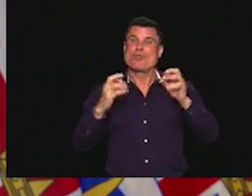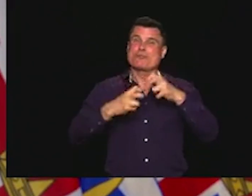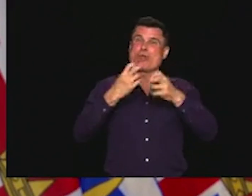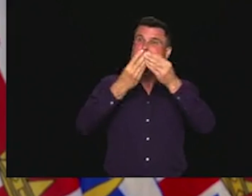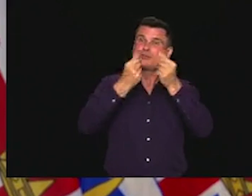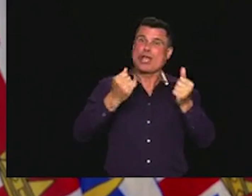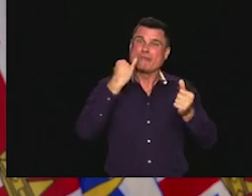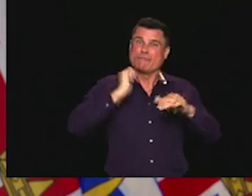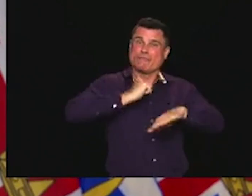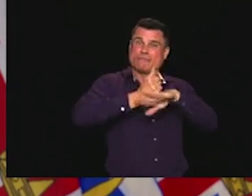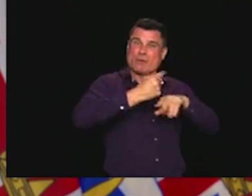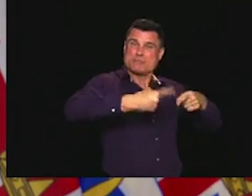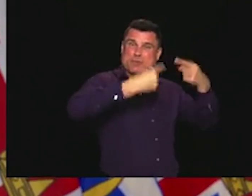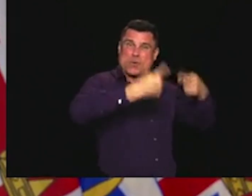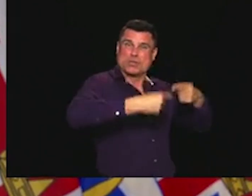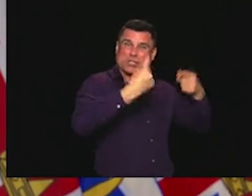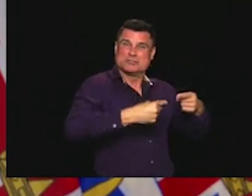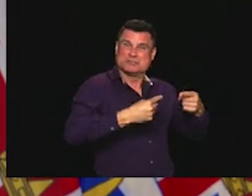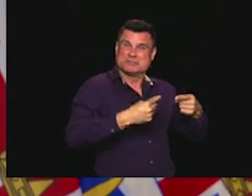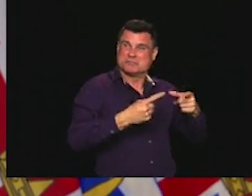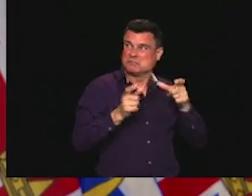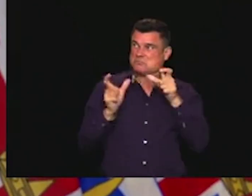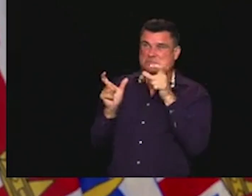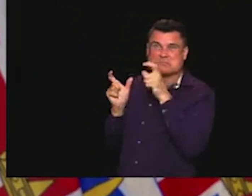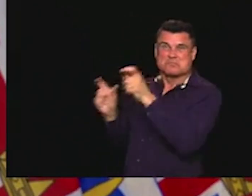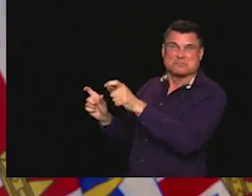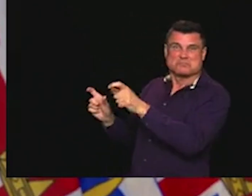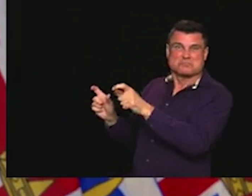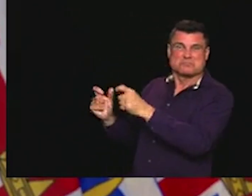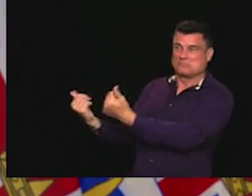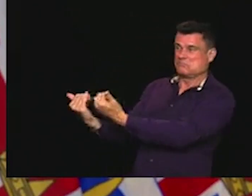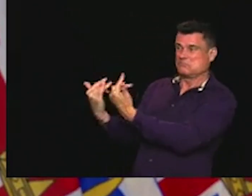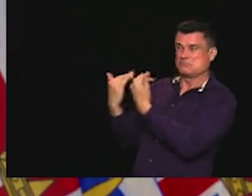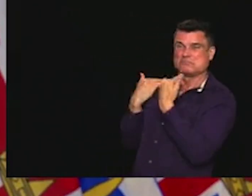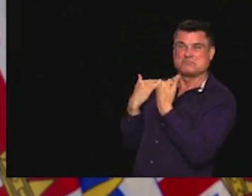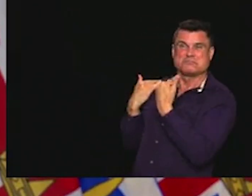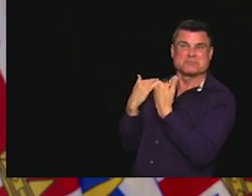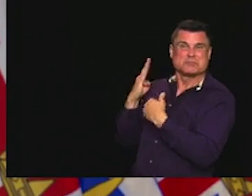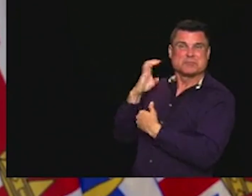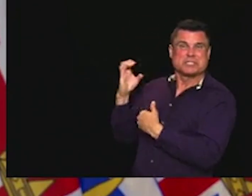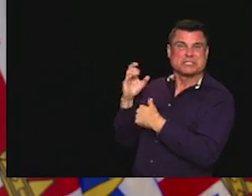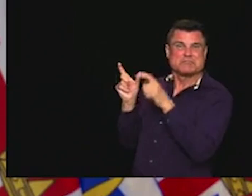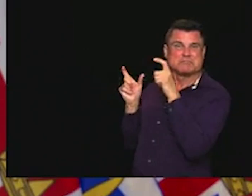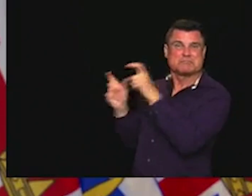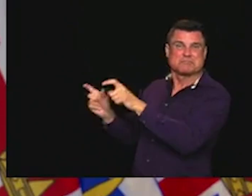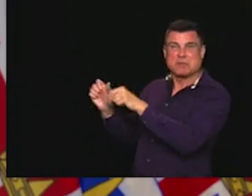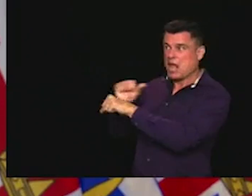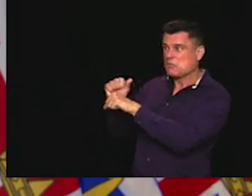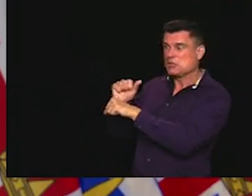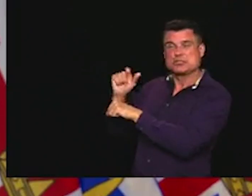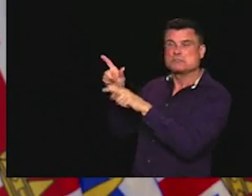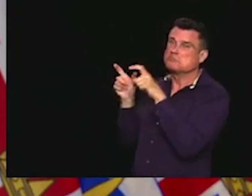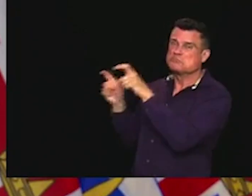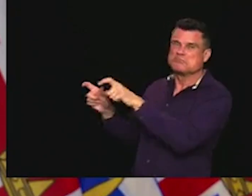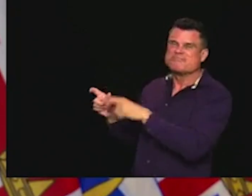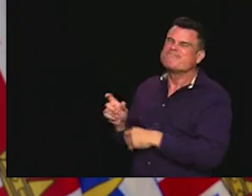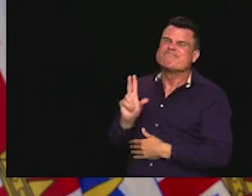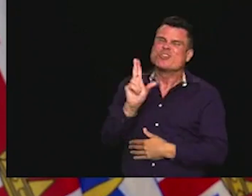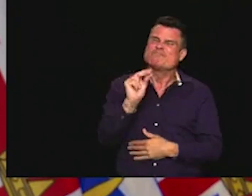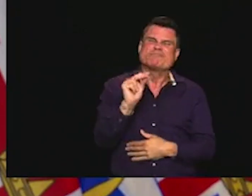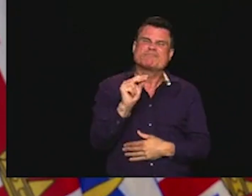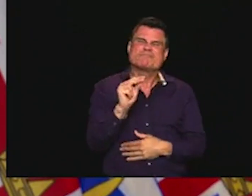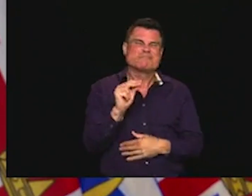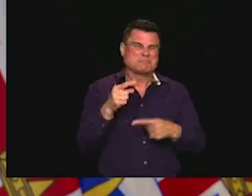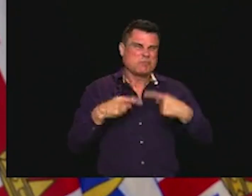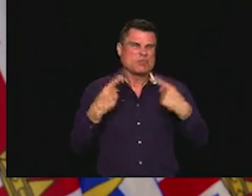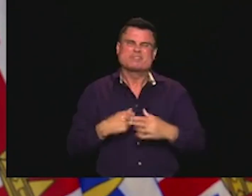borders. We are leaving it up to people's good behavior, and for the most part that has worked.